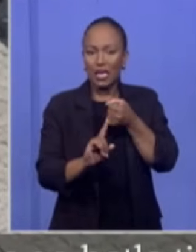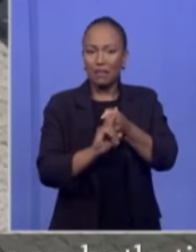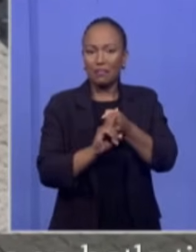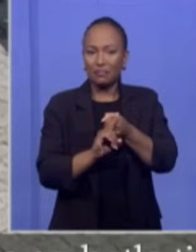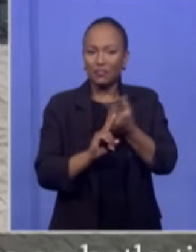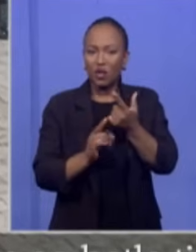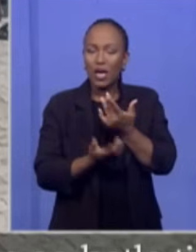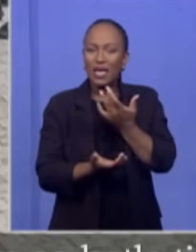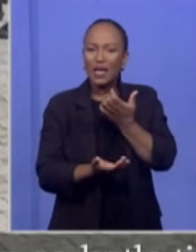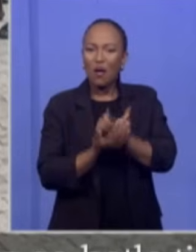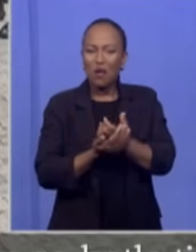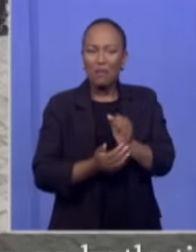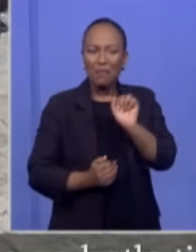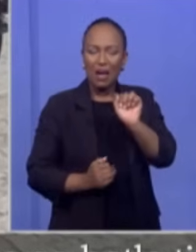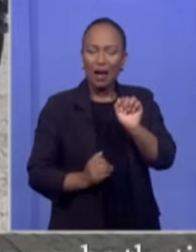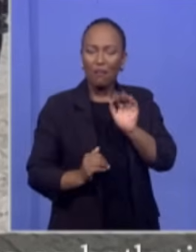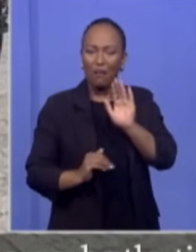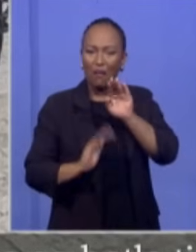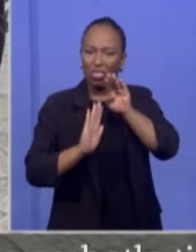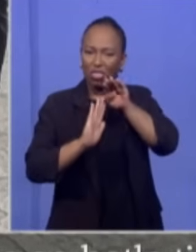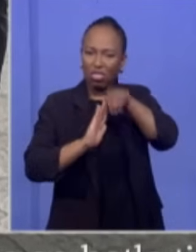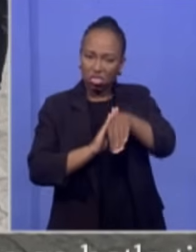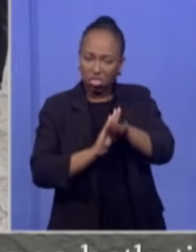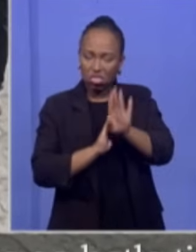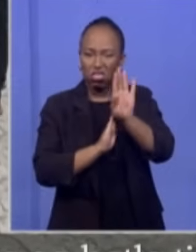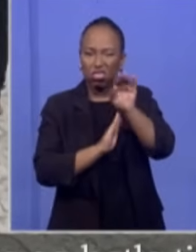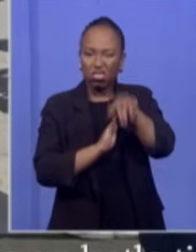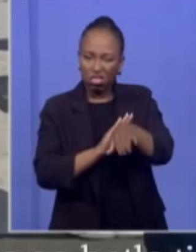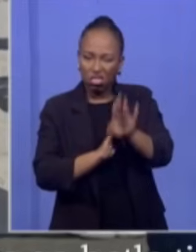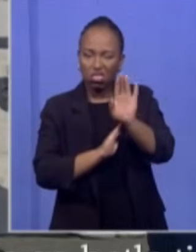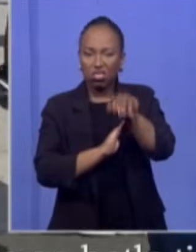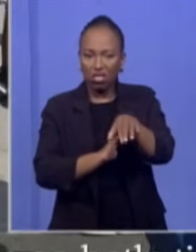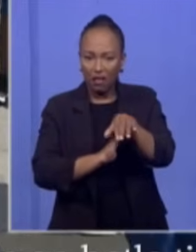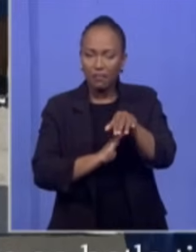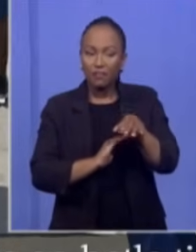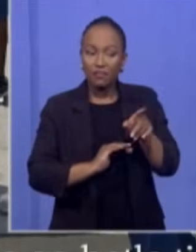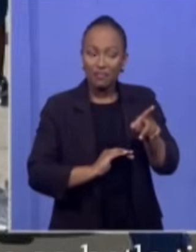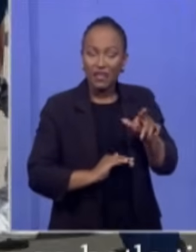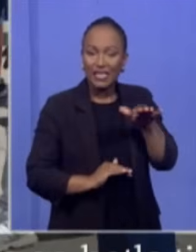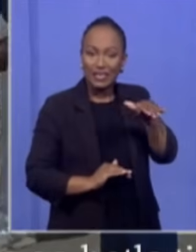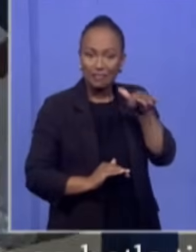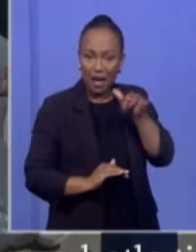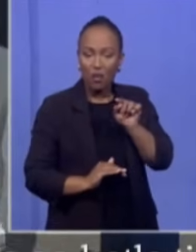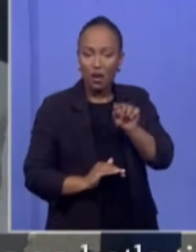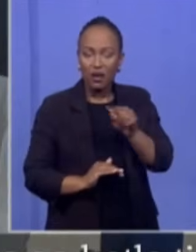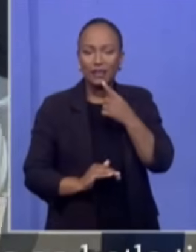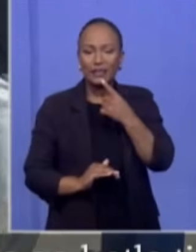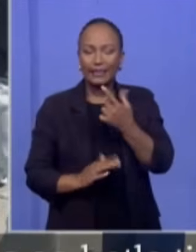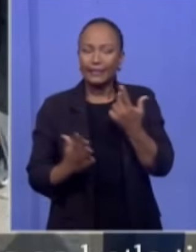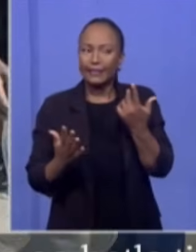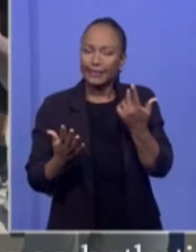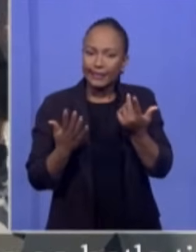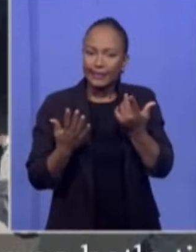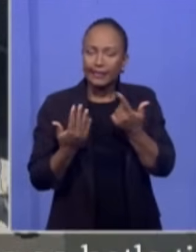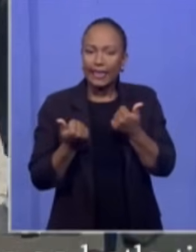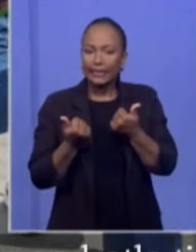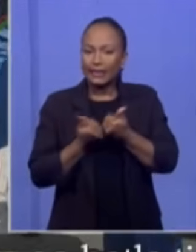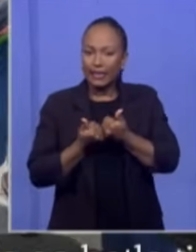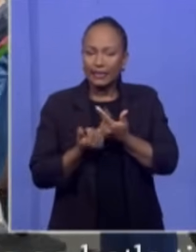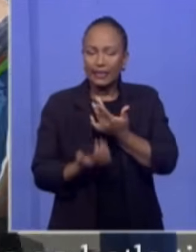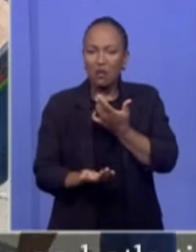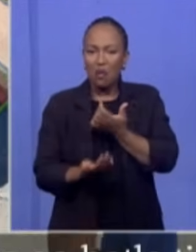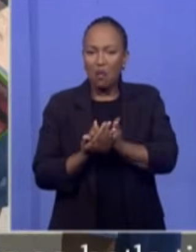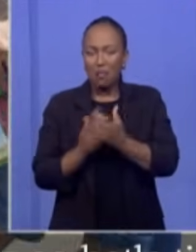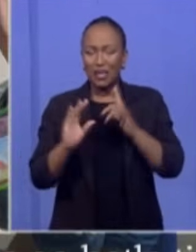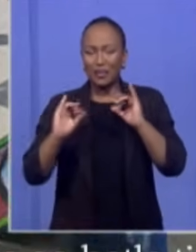ga ikonomi. Bontsi jwa baagi ba Zimbabwe ba re ba ntse ba lebanwe ke dikgwetlho tse di masisi tsa ikonomi